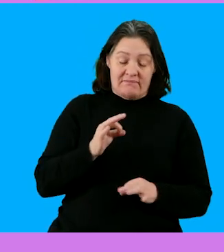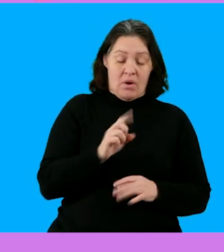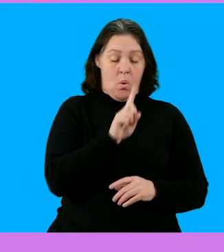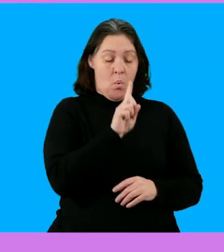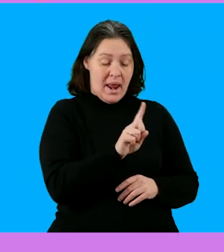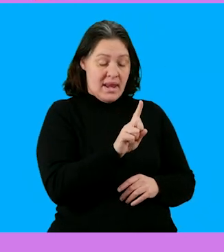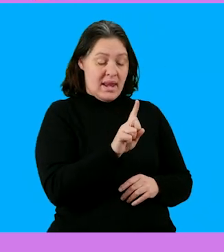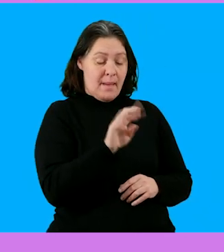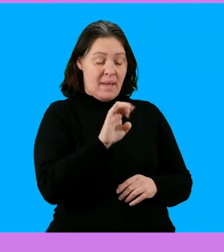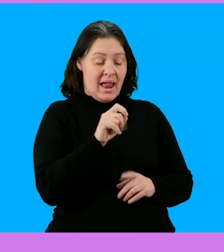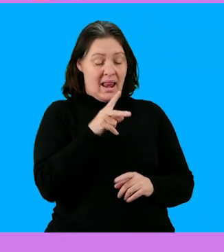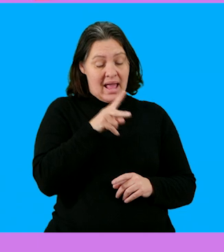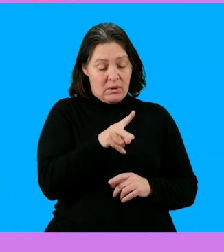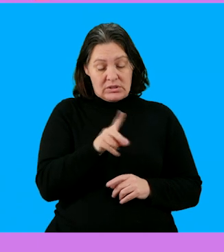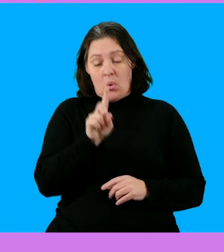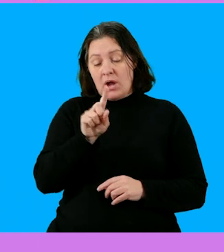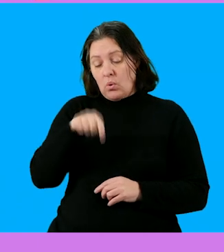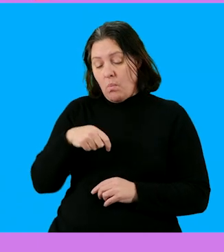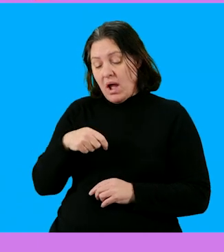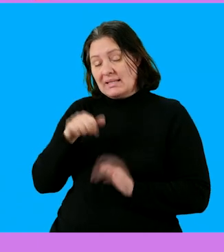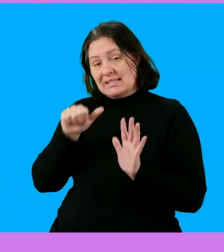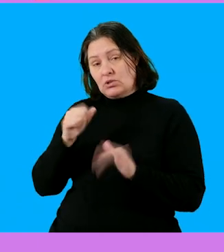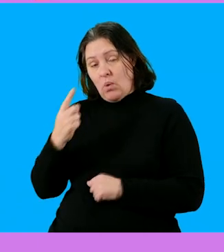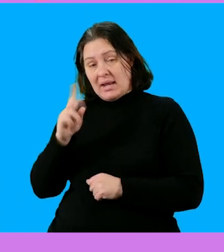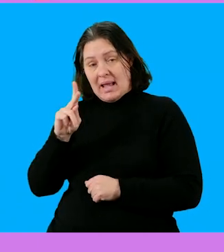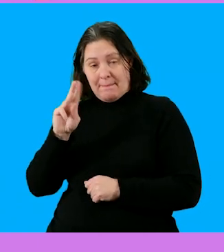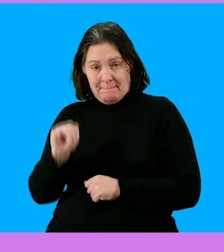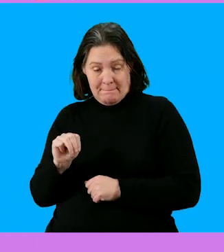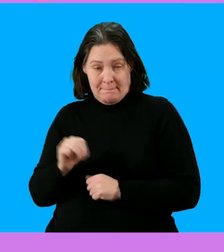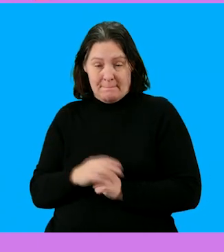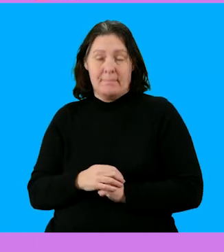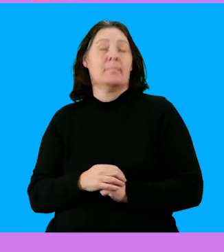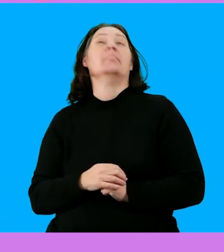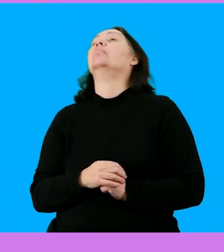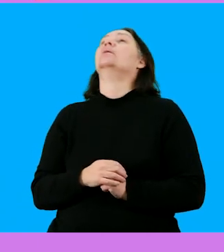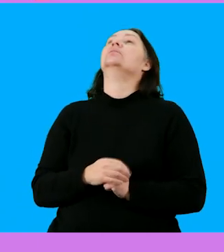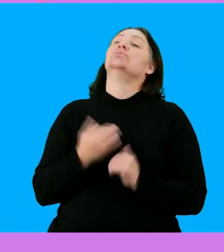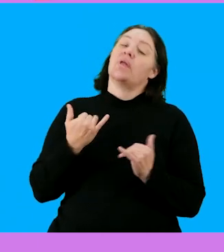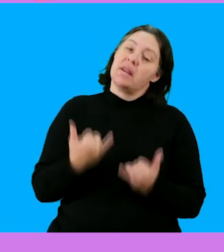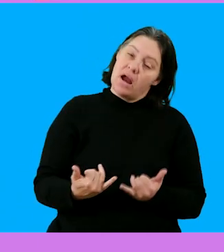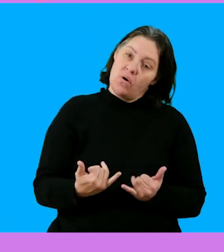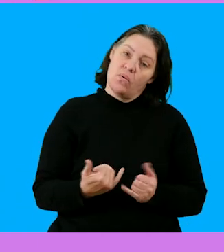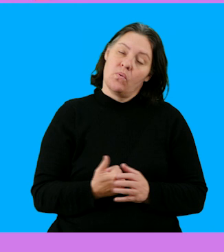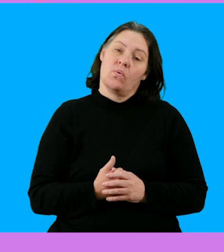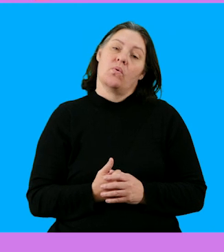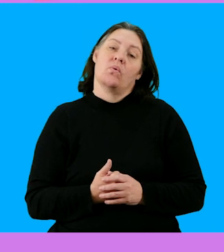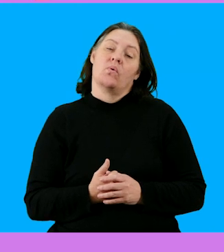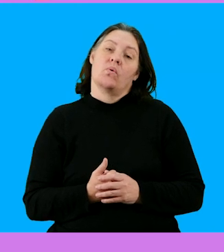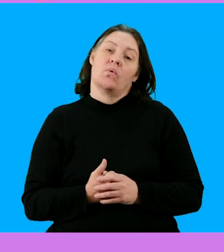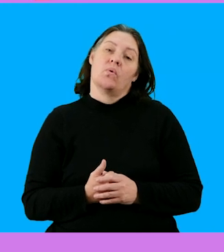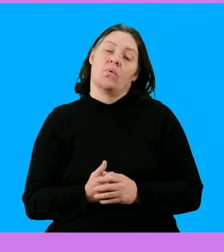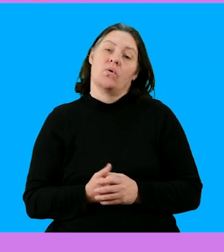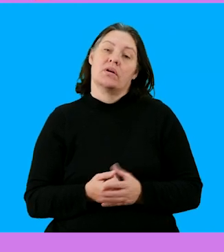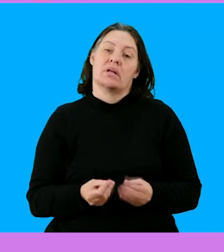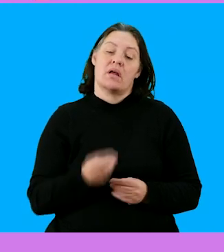1 mile equals 1.61 kilometers. Right? So therefore what needs to happen now, therefore I'll take